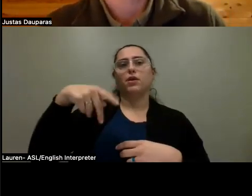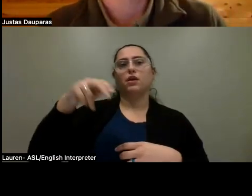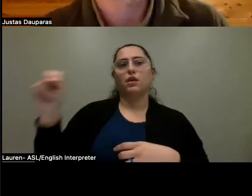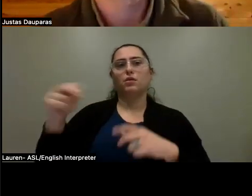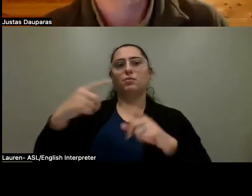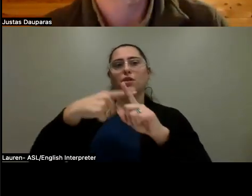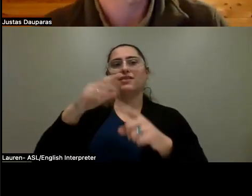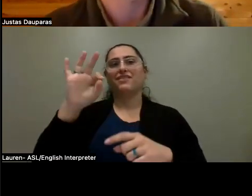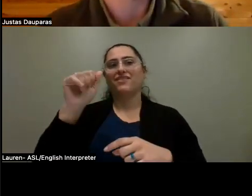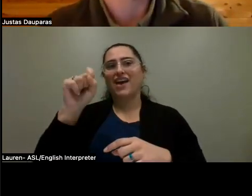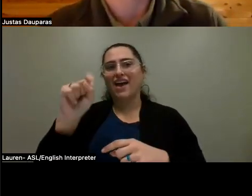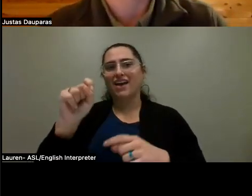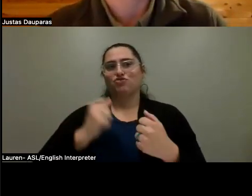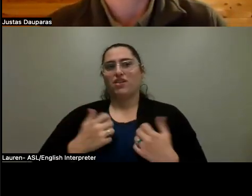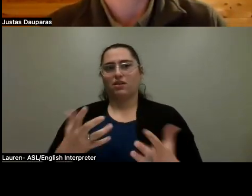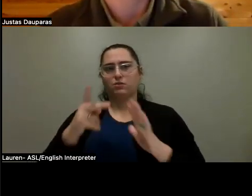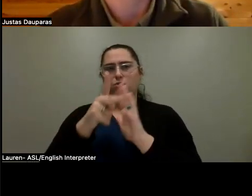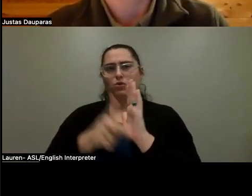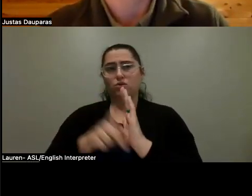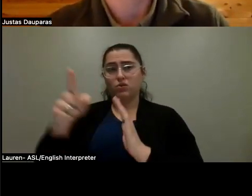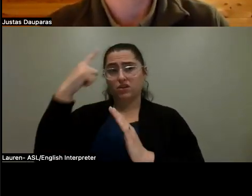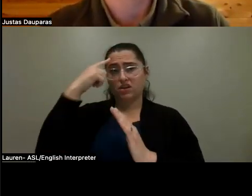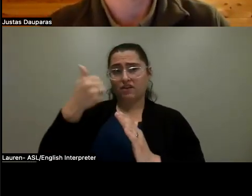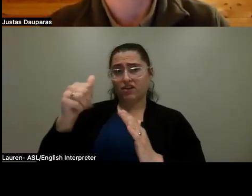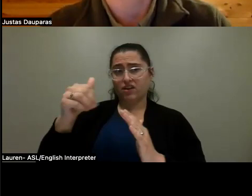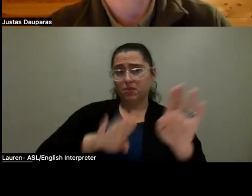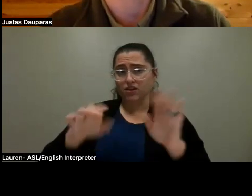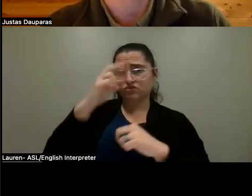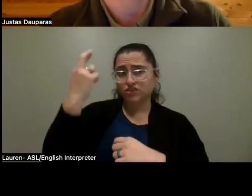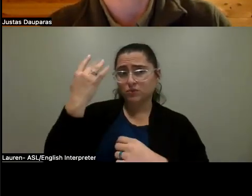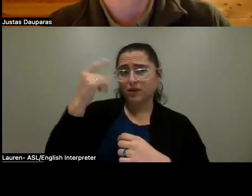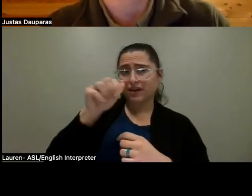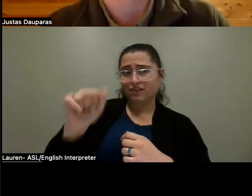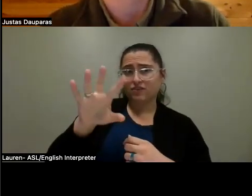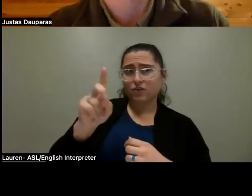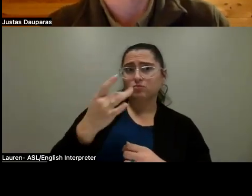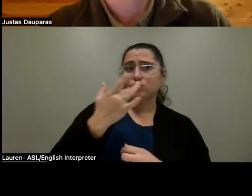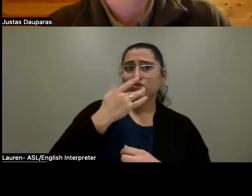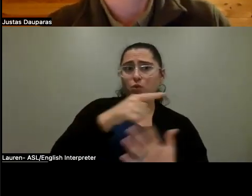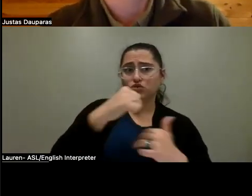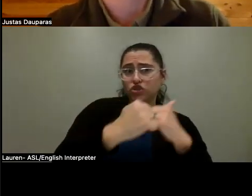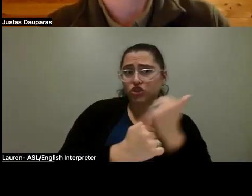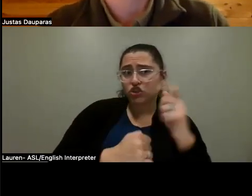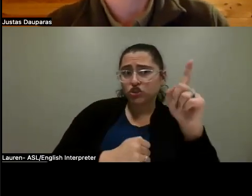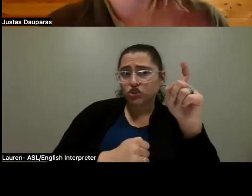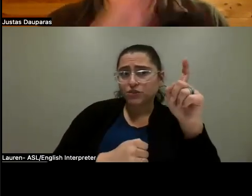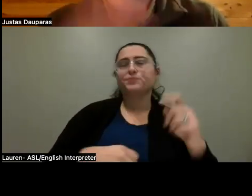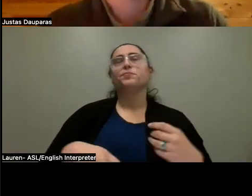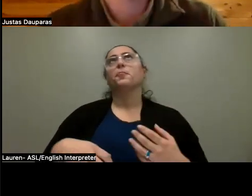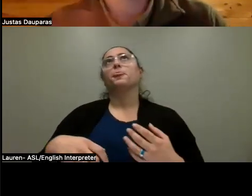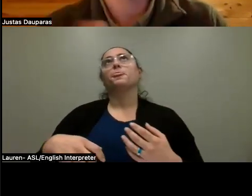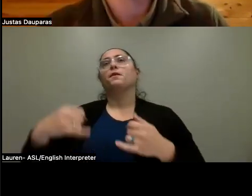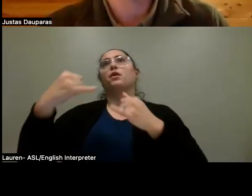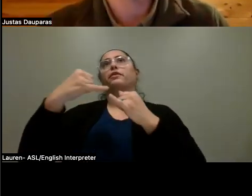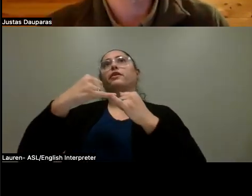sure about what are the PLDTs, so having certainty about the structure. What I was saying is that they were better predicted the line errors between the